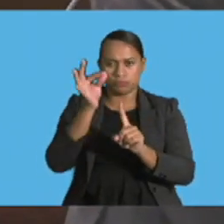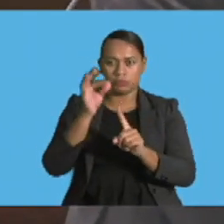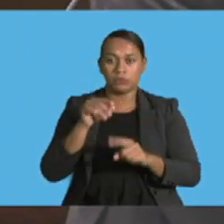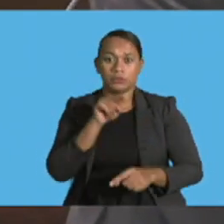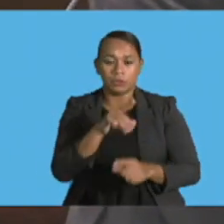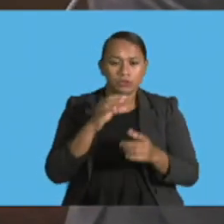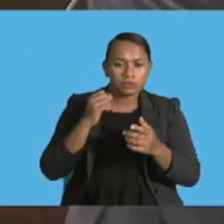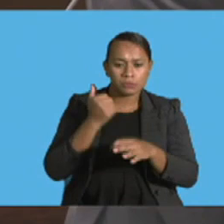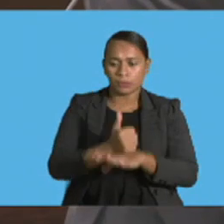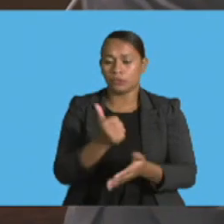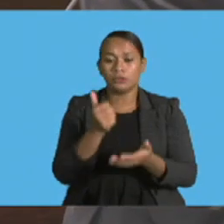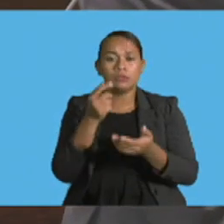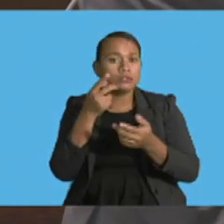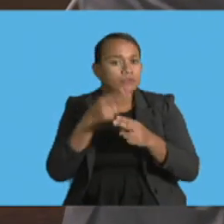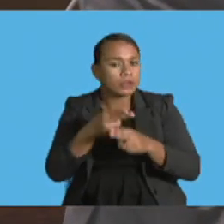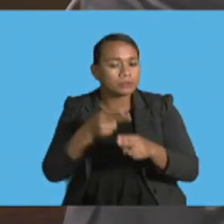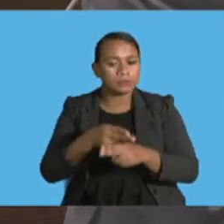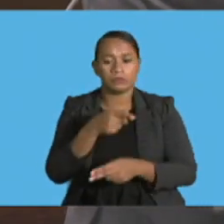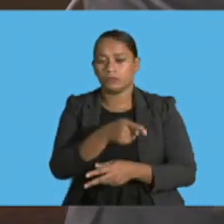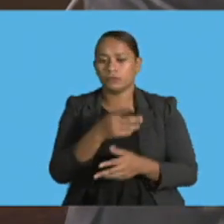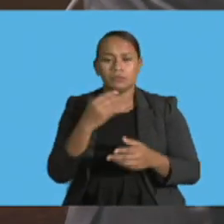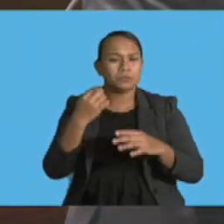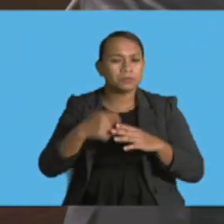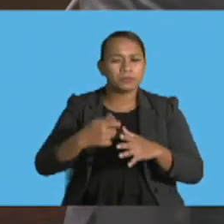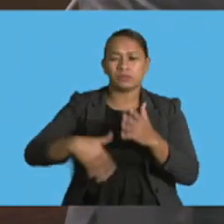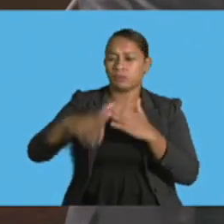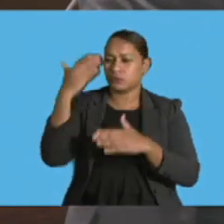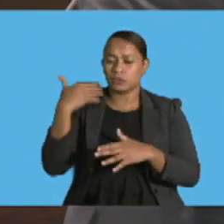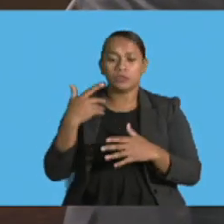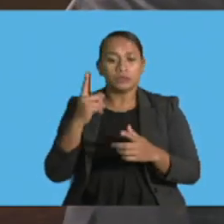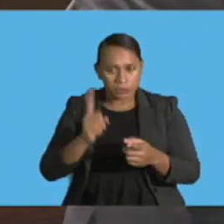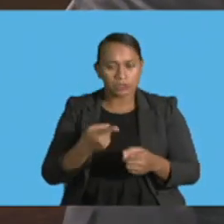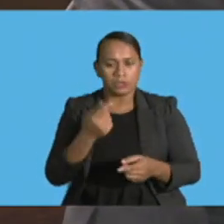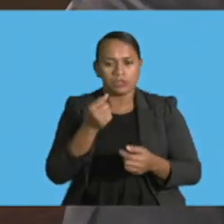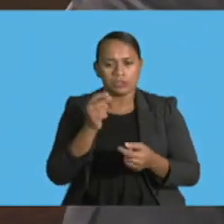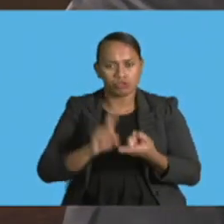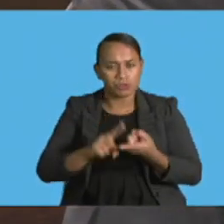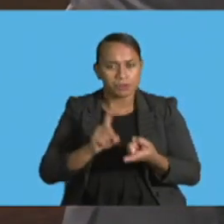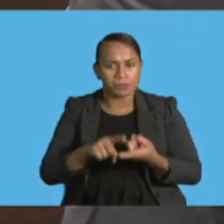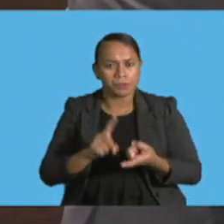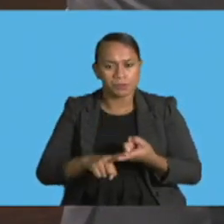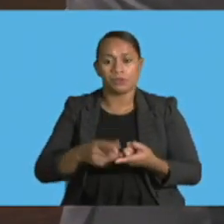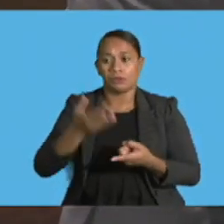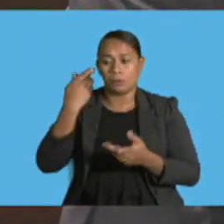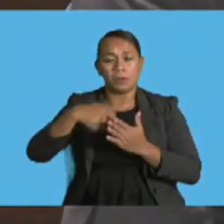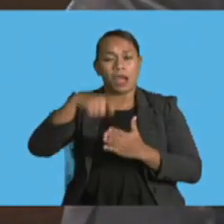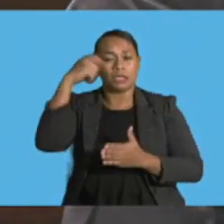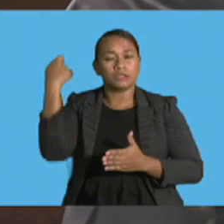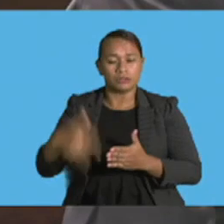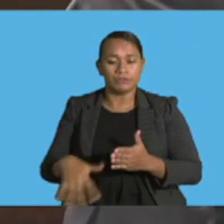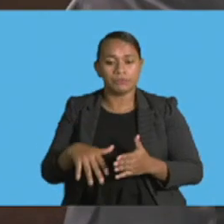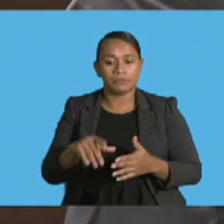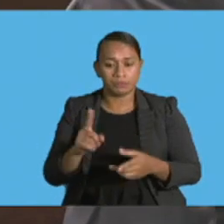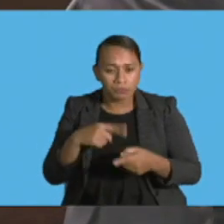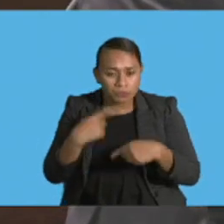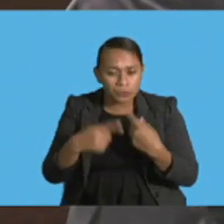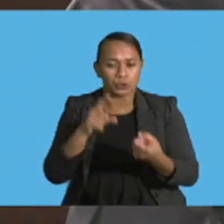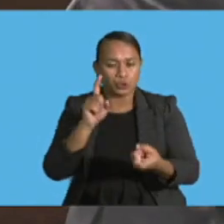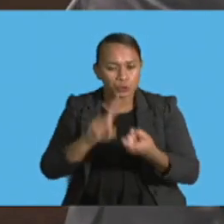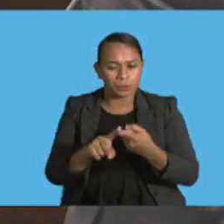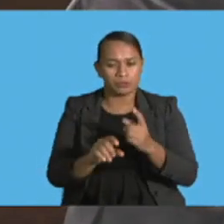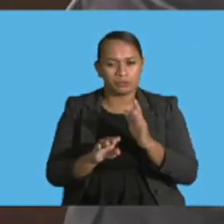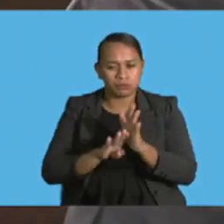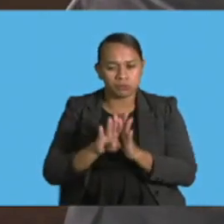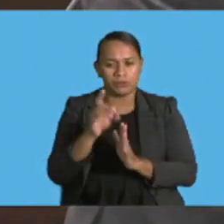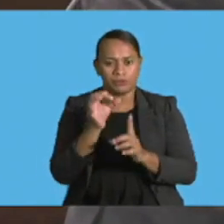in reducing costs of production and improving their viability, including undertaking measures to ensure that